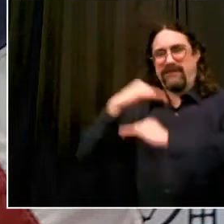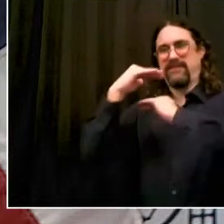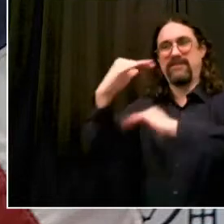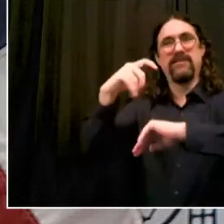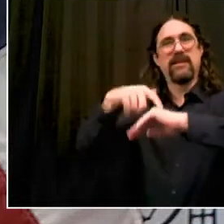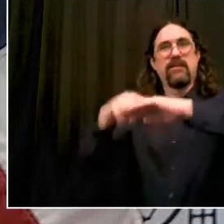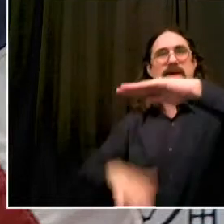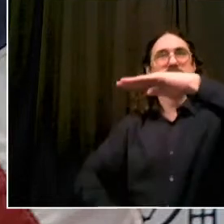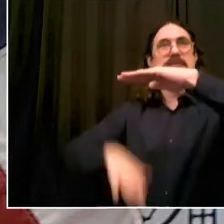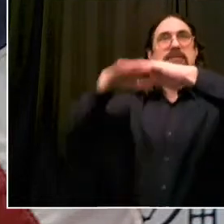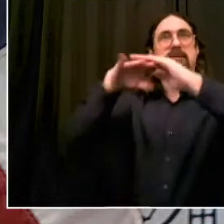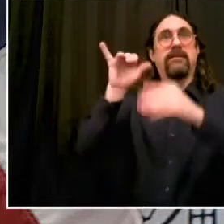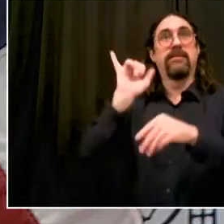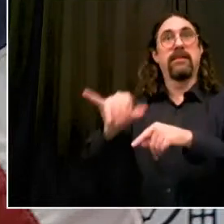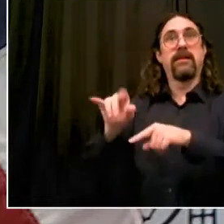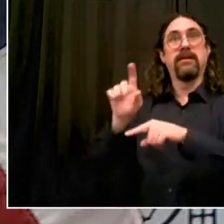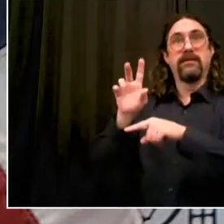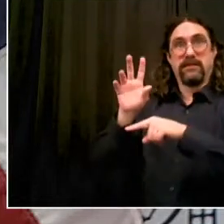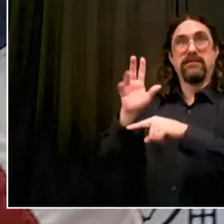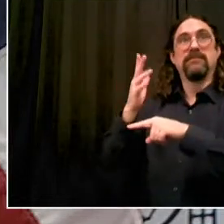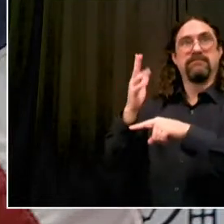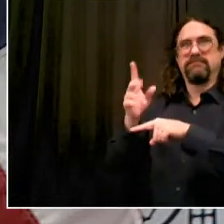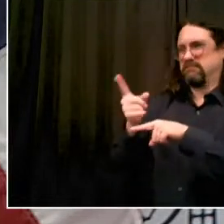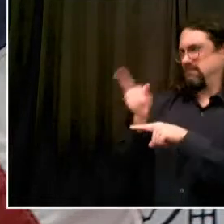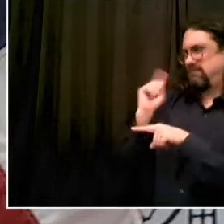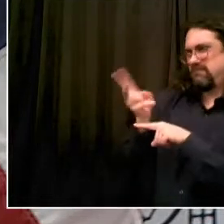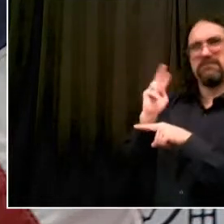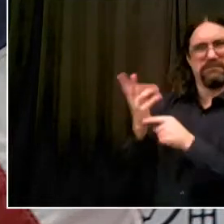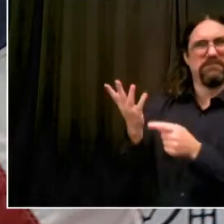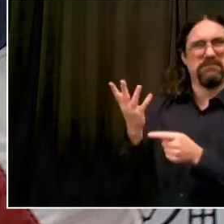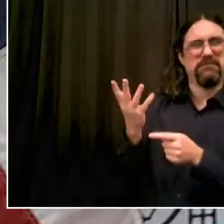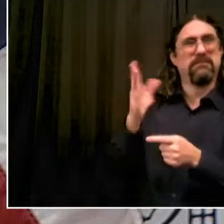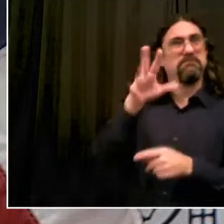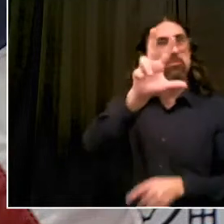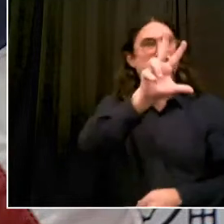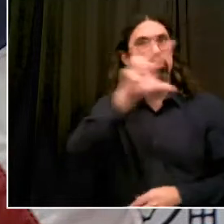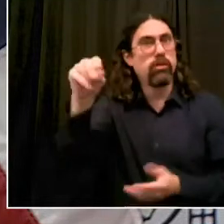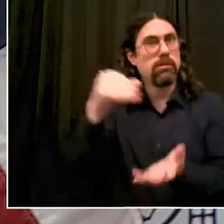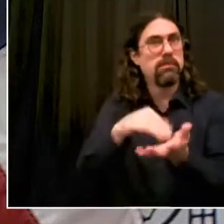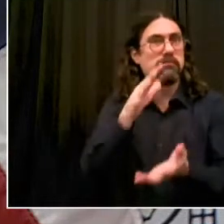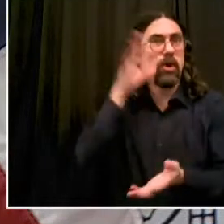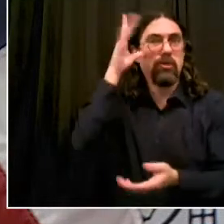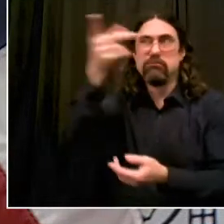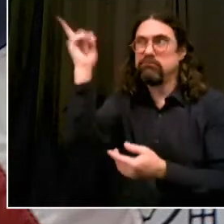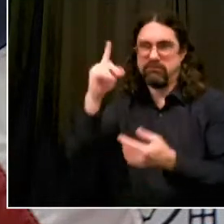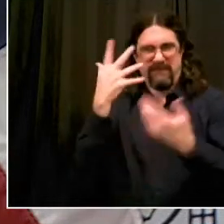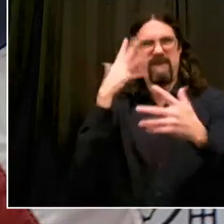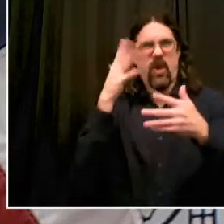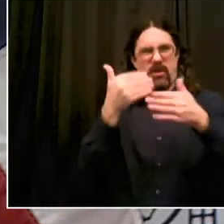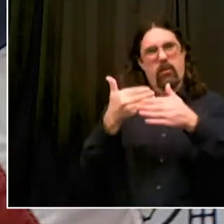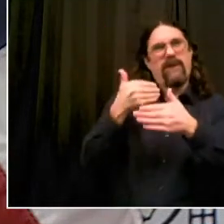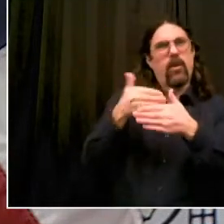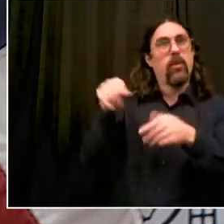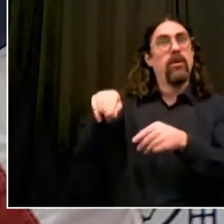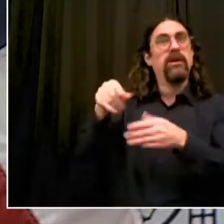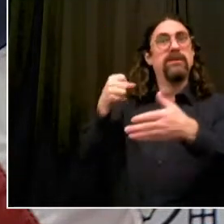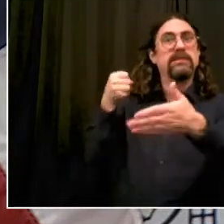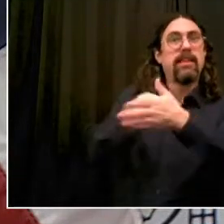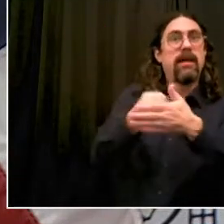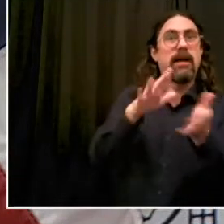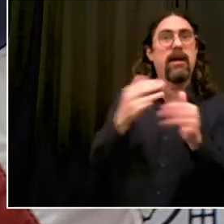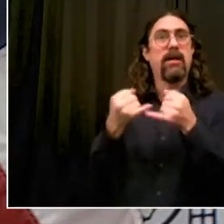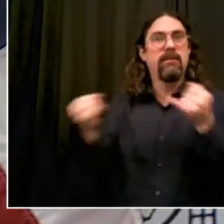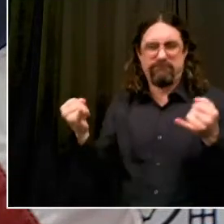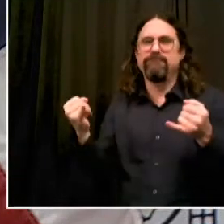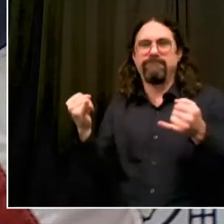way up through it and get the health situation addressed, particularly through the vaccine, which could be